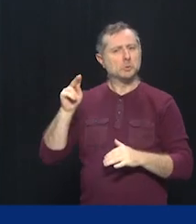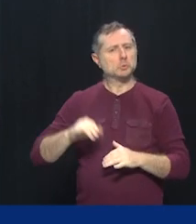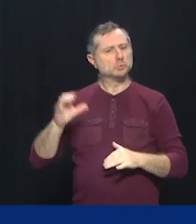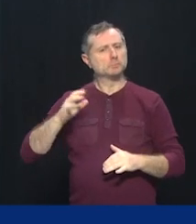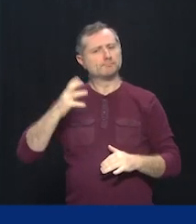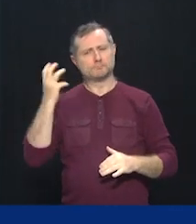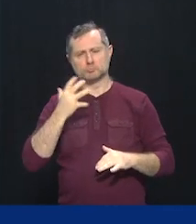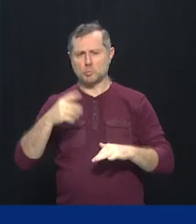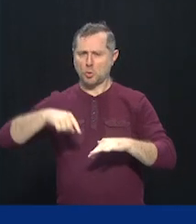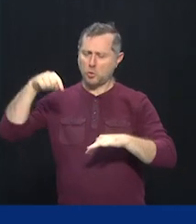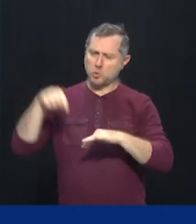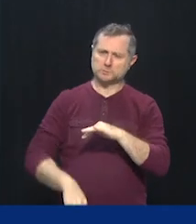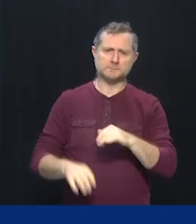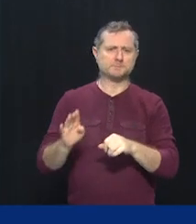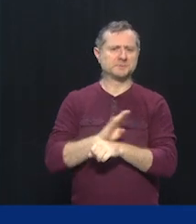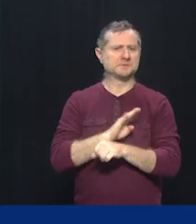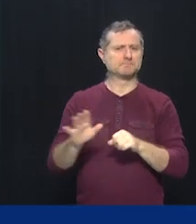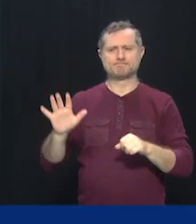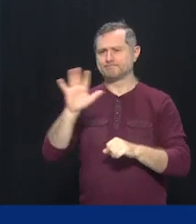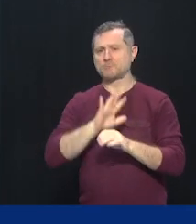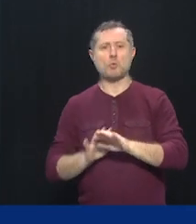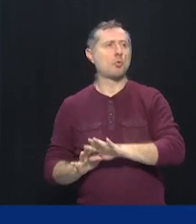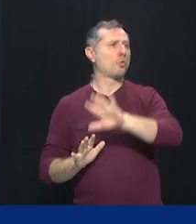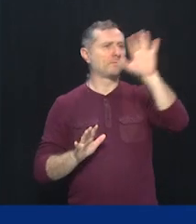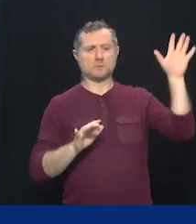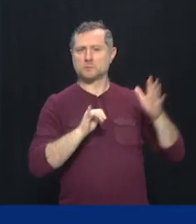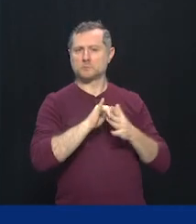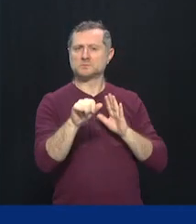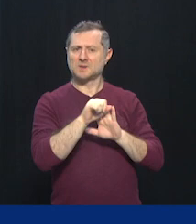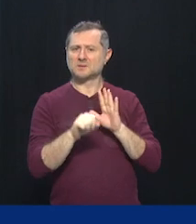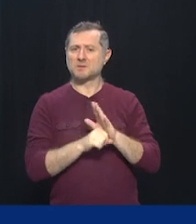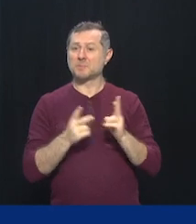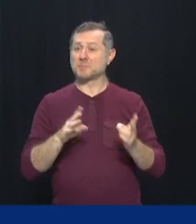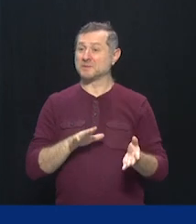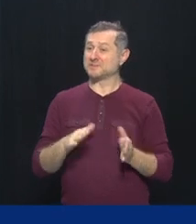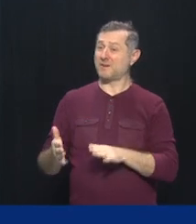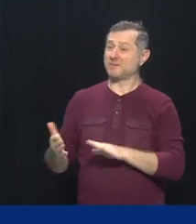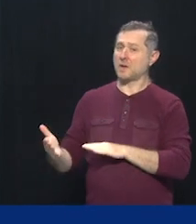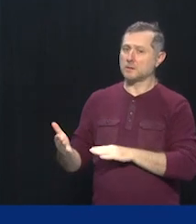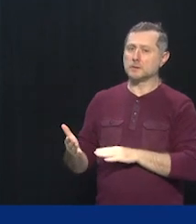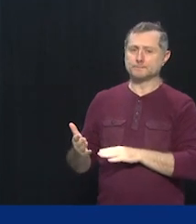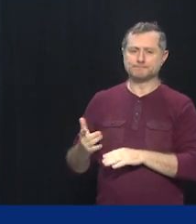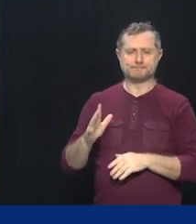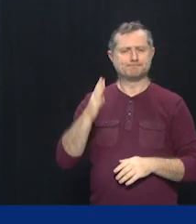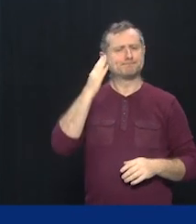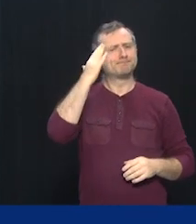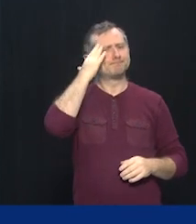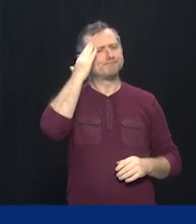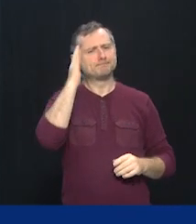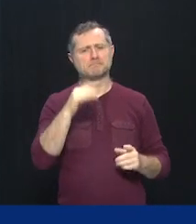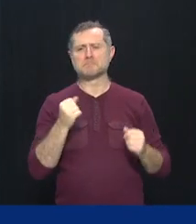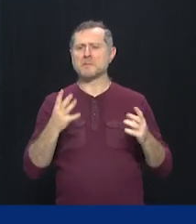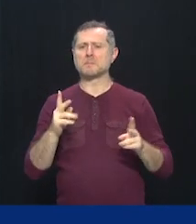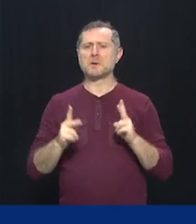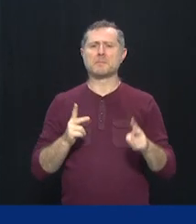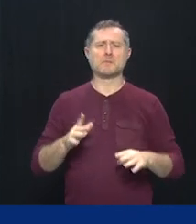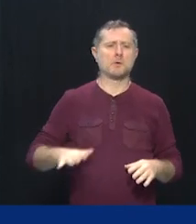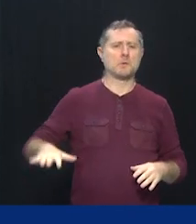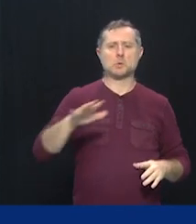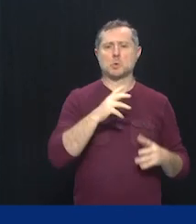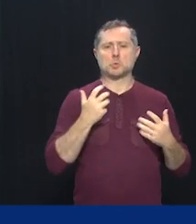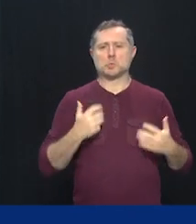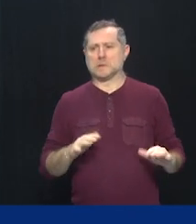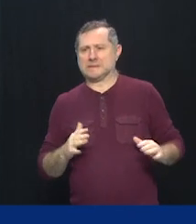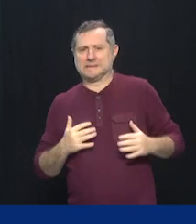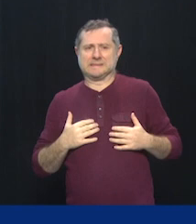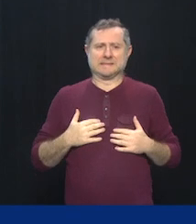communities, but also it took a huge human toll. And I know there's not a single person who wants to have a rerun of that horror movie we experienced